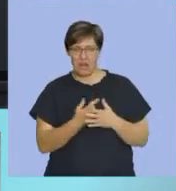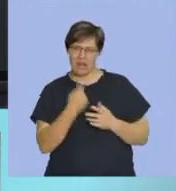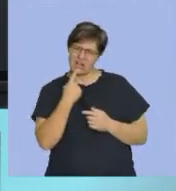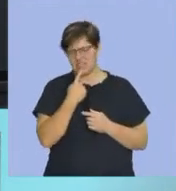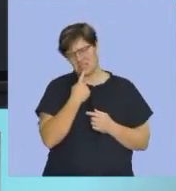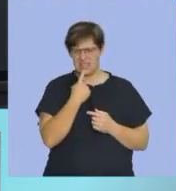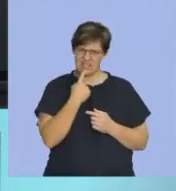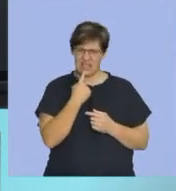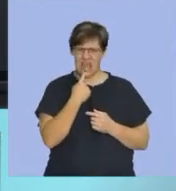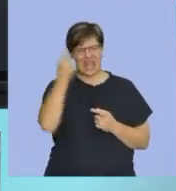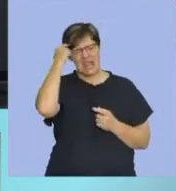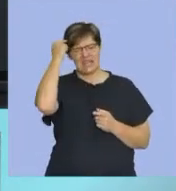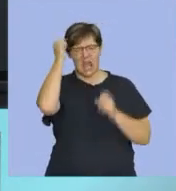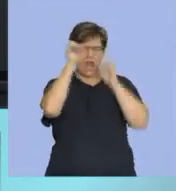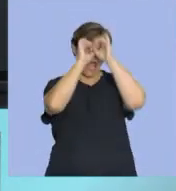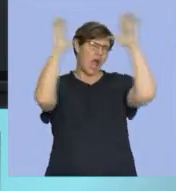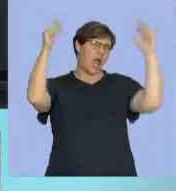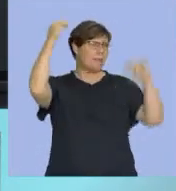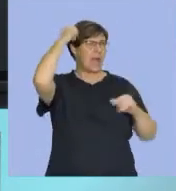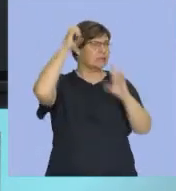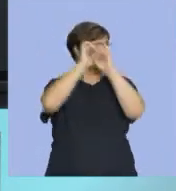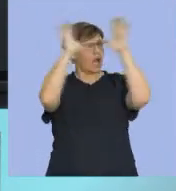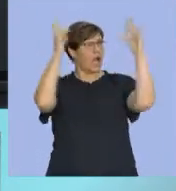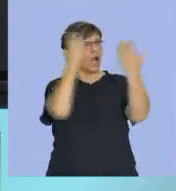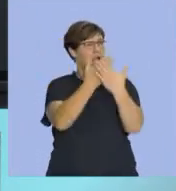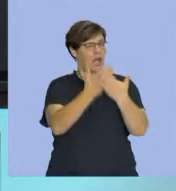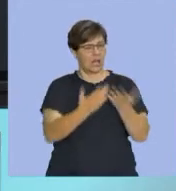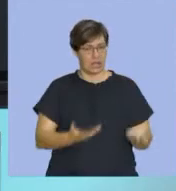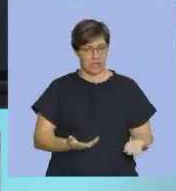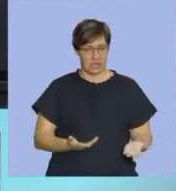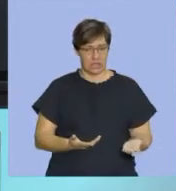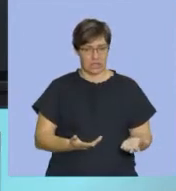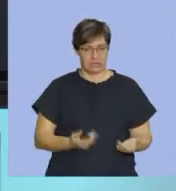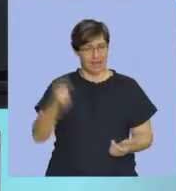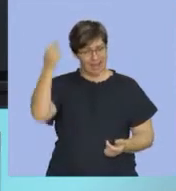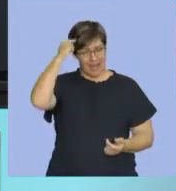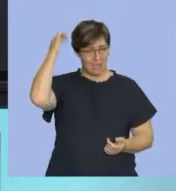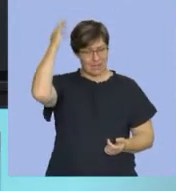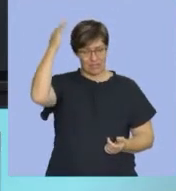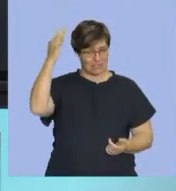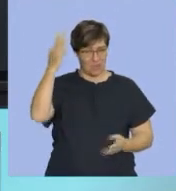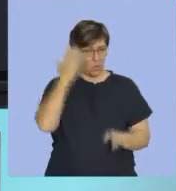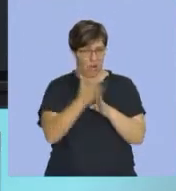sit and go, no, I can imagine it, I can see it in my head, sometimes